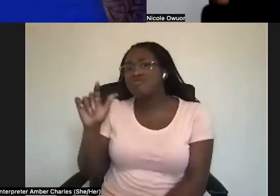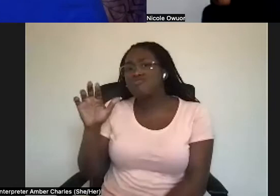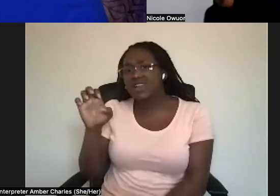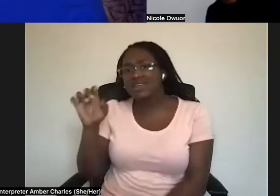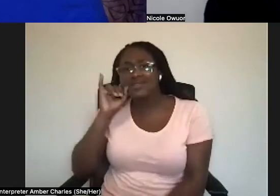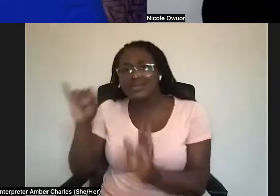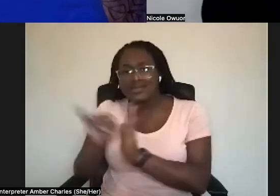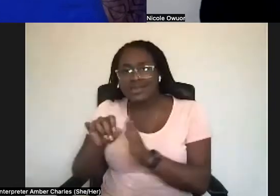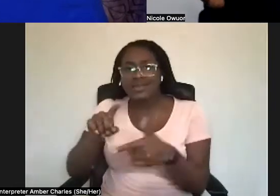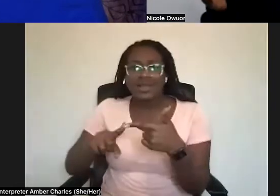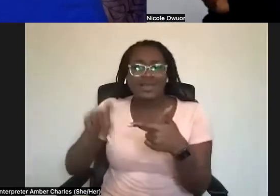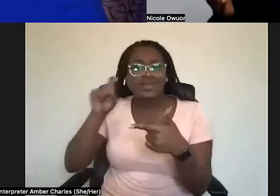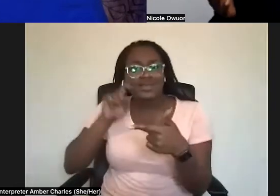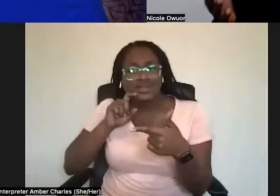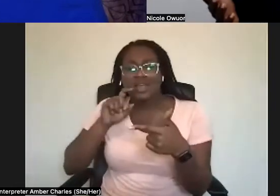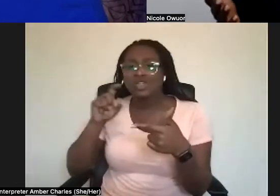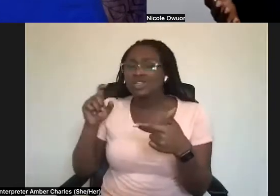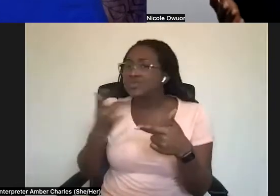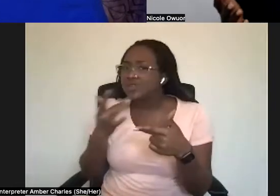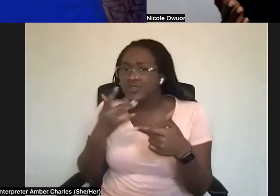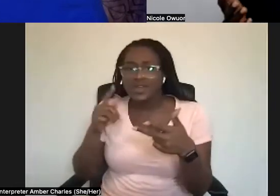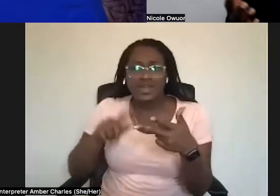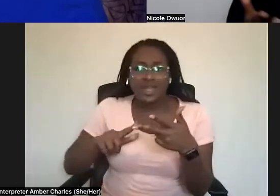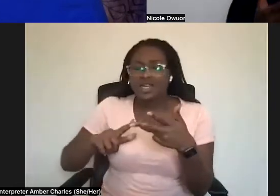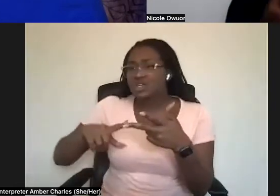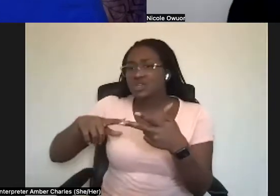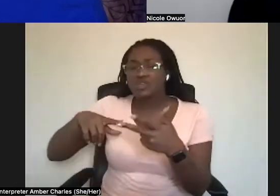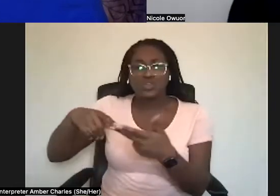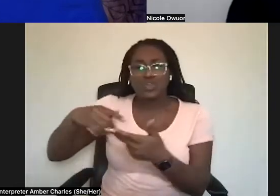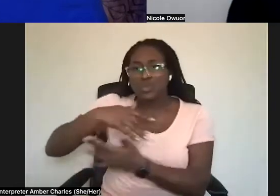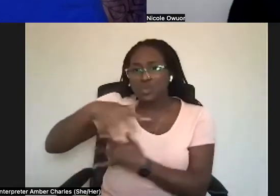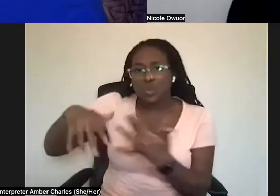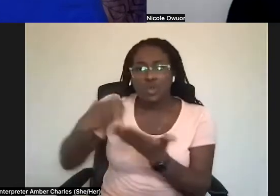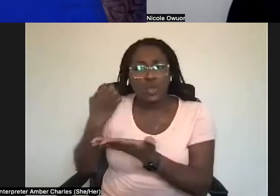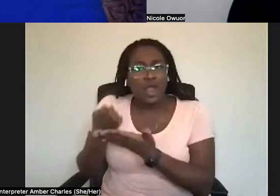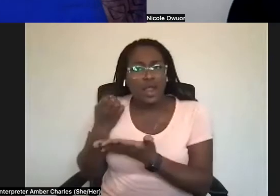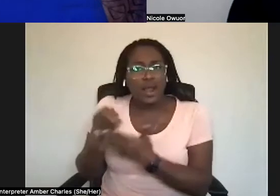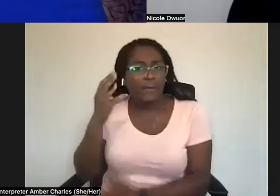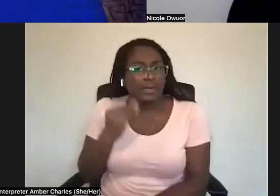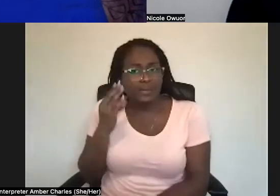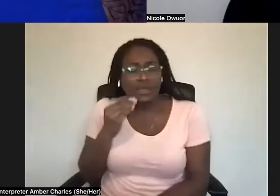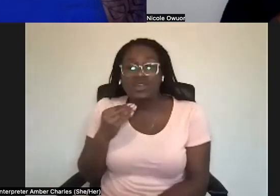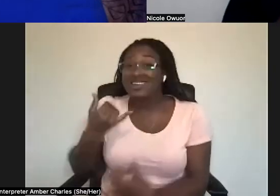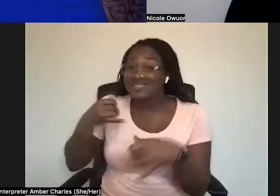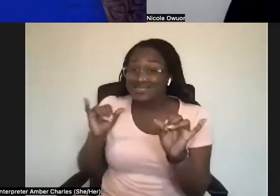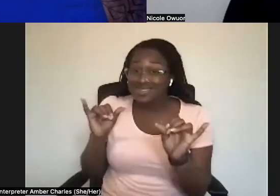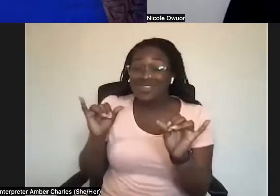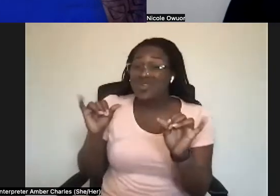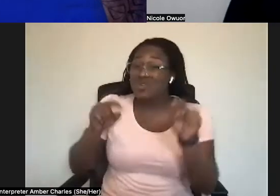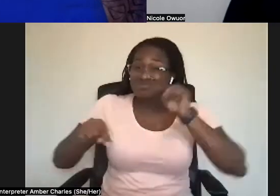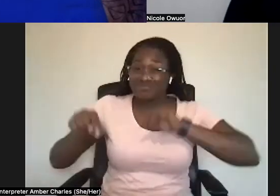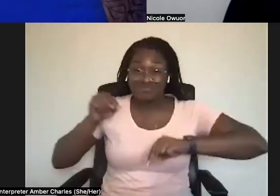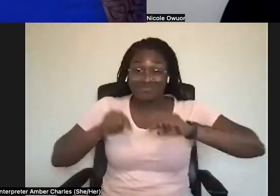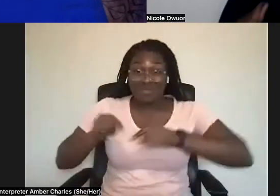sexual orientations, different socioeconomic experiences, and I always ground myself back to parts of this